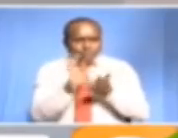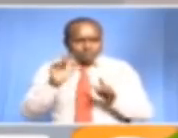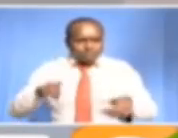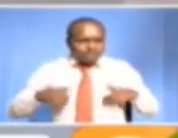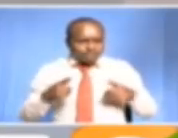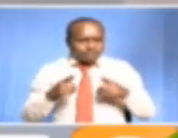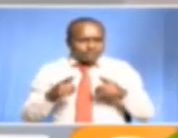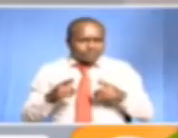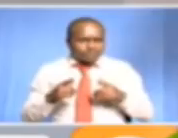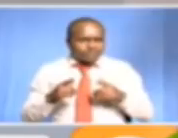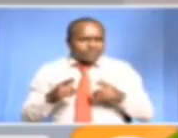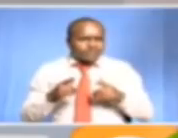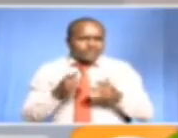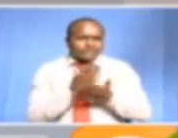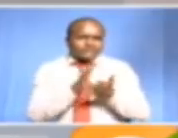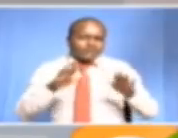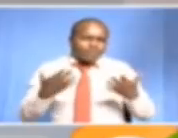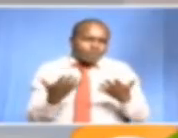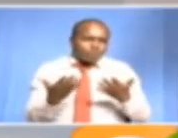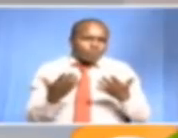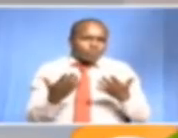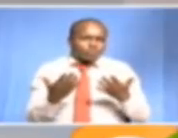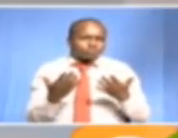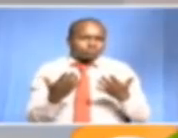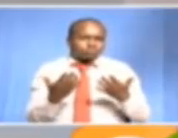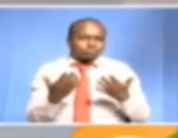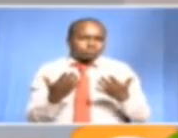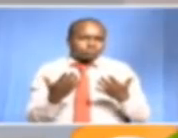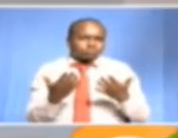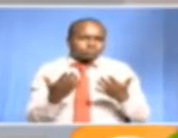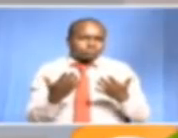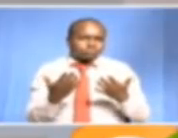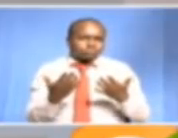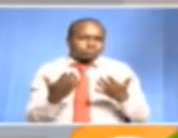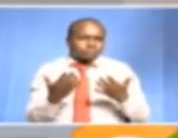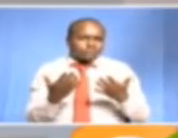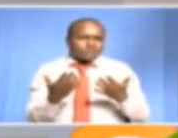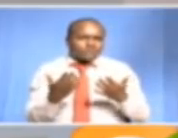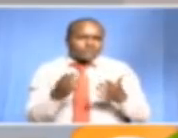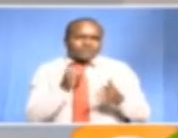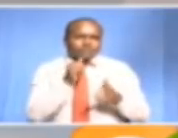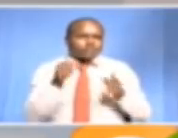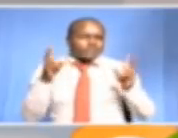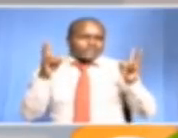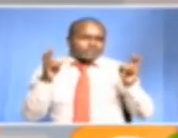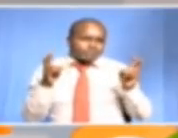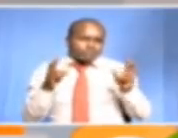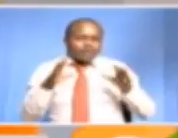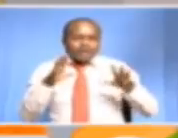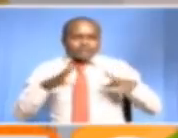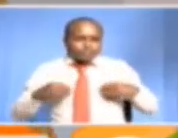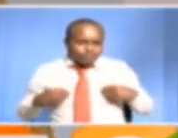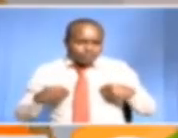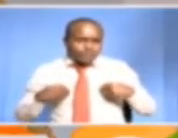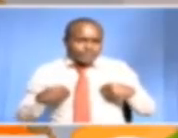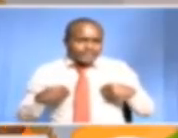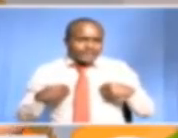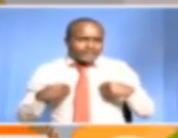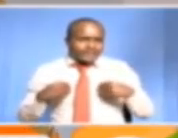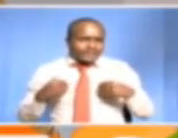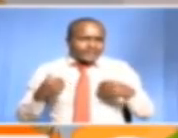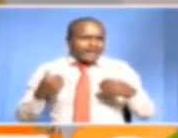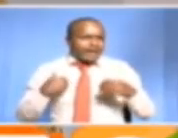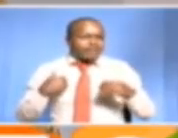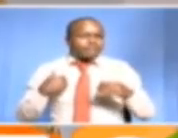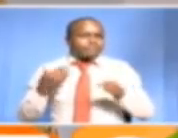but you see, it is somehow it's a little bit not kind of acceptable. Mm-hmm. I've been in situations where I have held a lot of